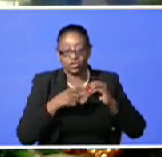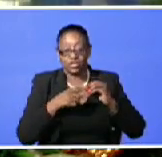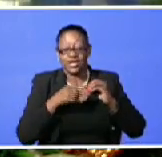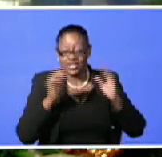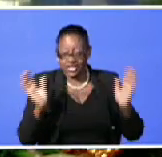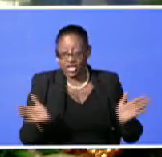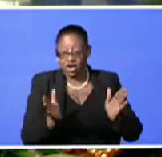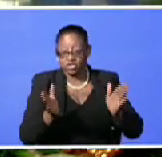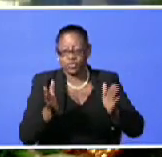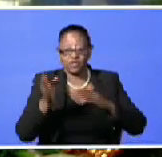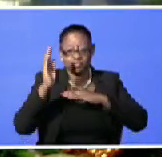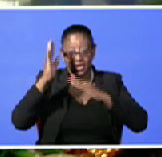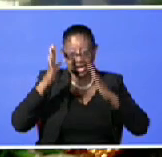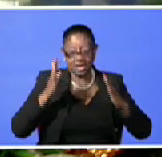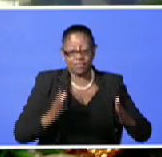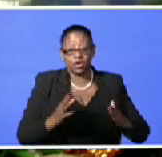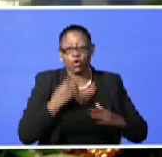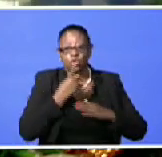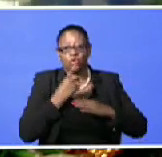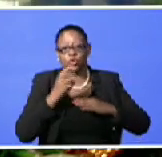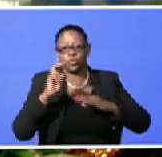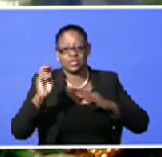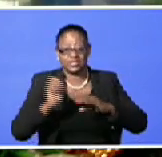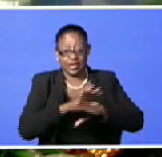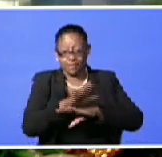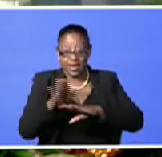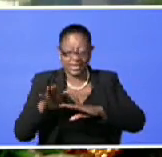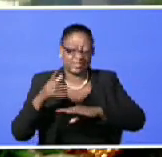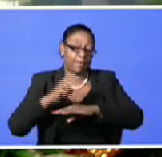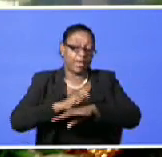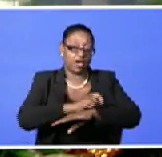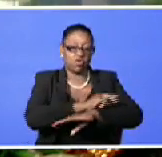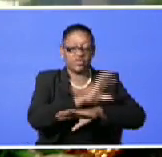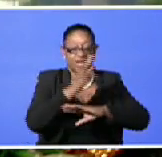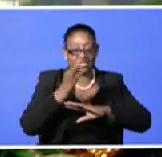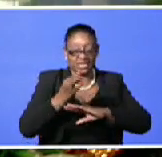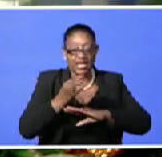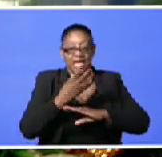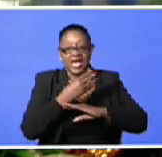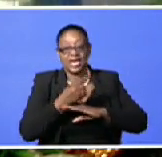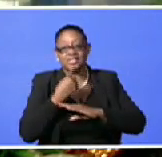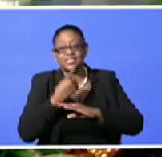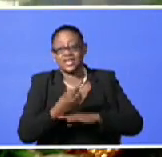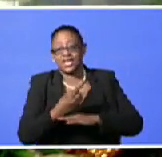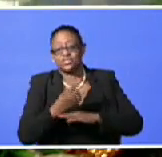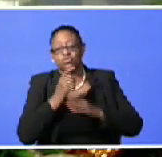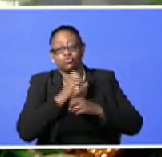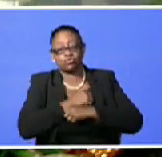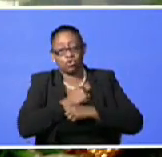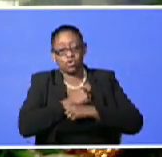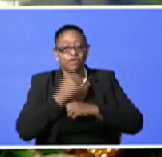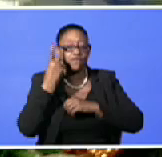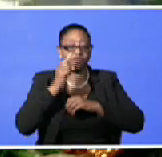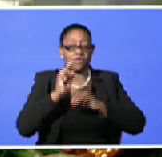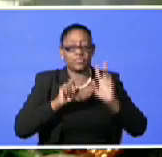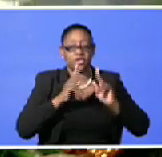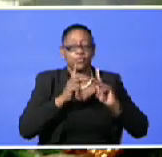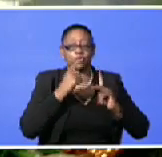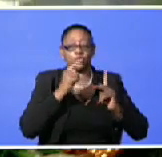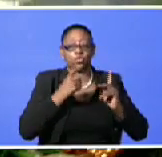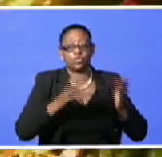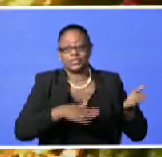adversely impacted by COVID-19. The prime minister later offered condolences to the families of loved ones who died of the